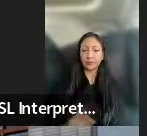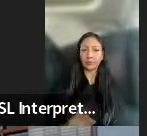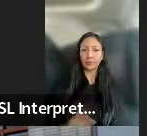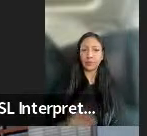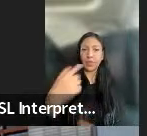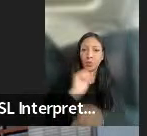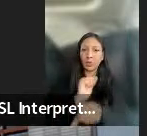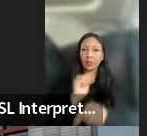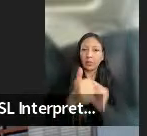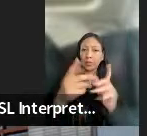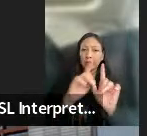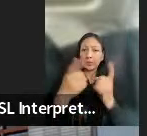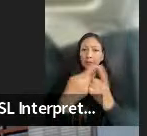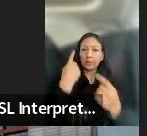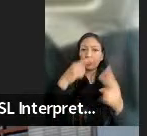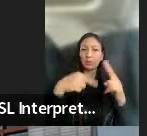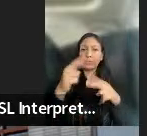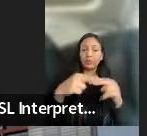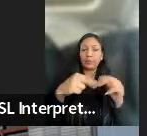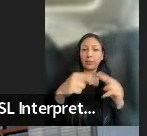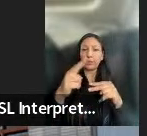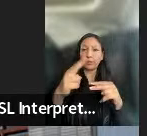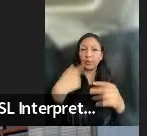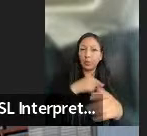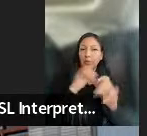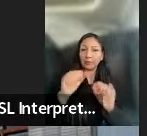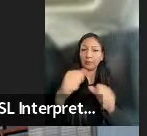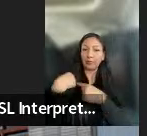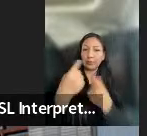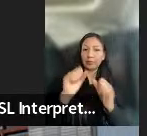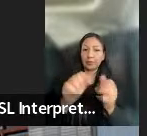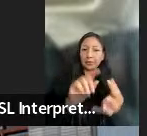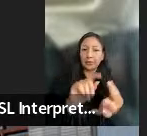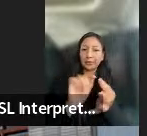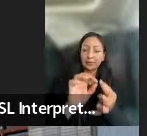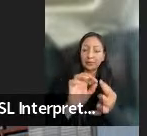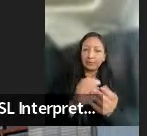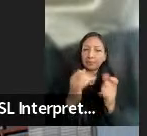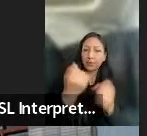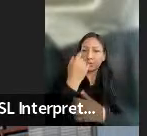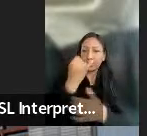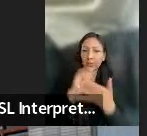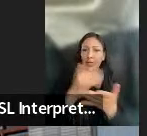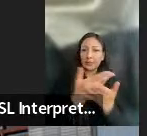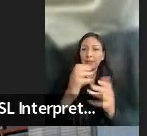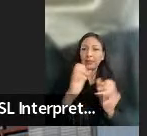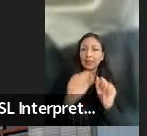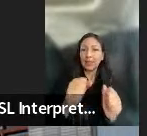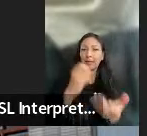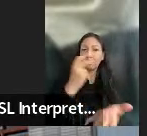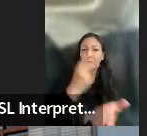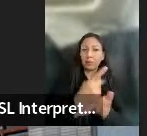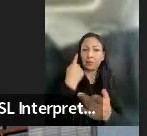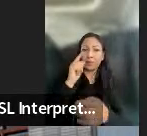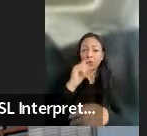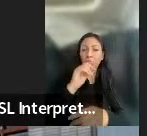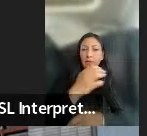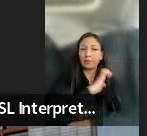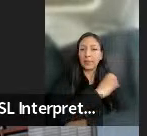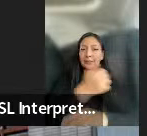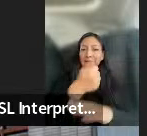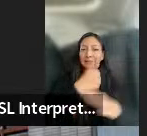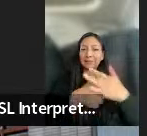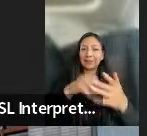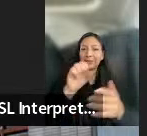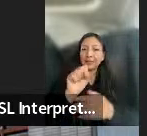Working with the Department of Buildings, we have been able to interpret that such uses could qualify as electric utility substations,